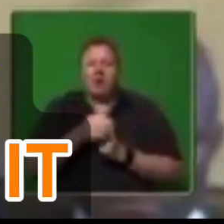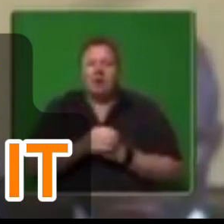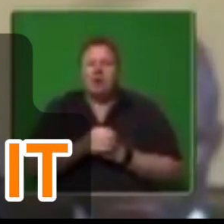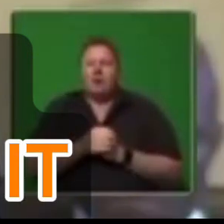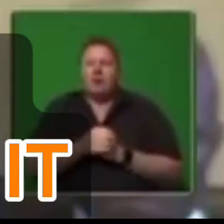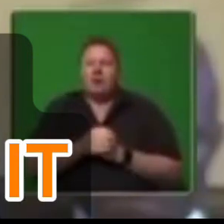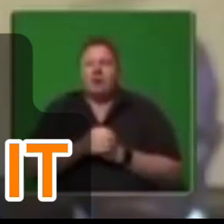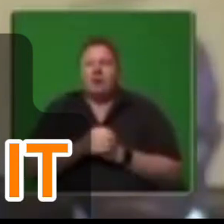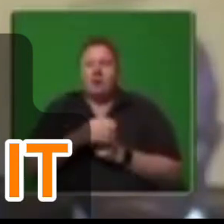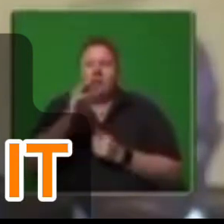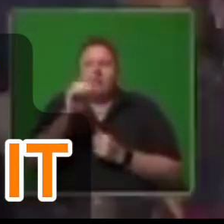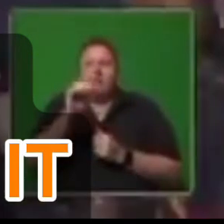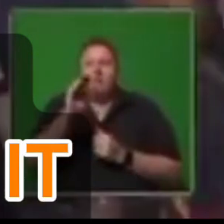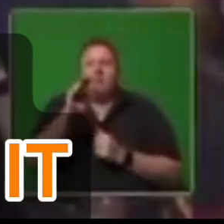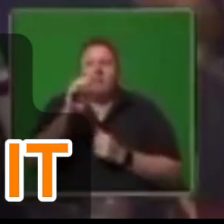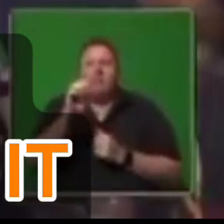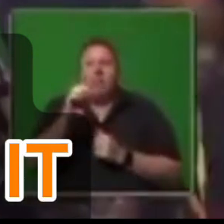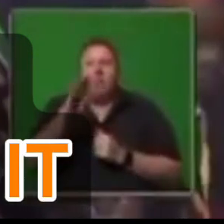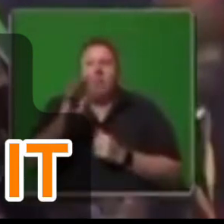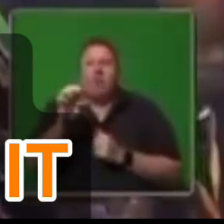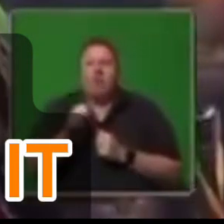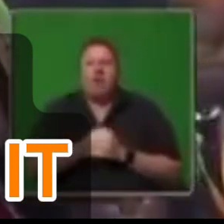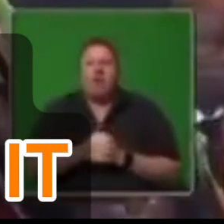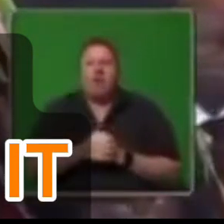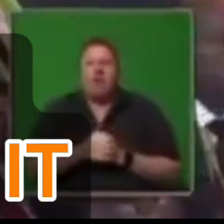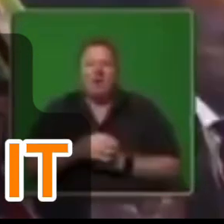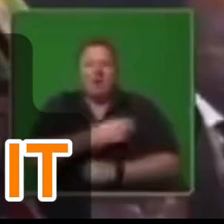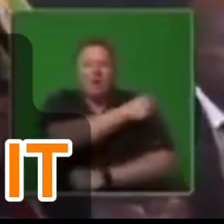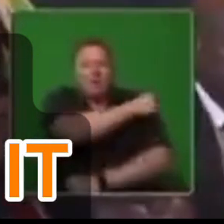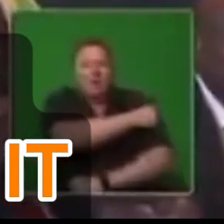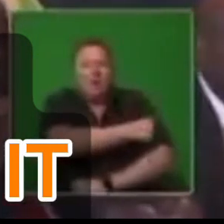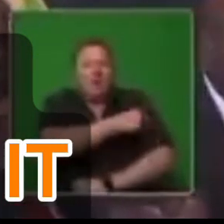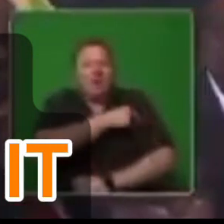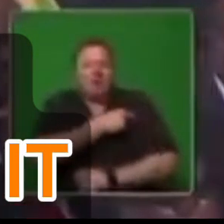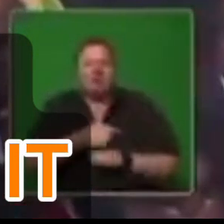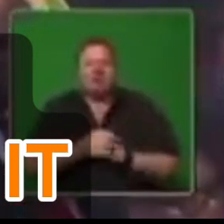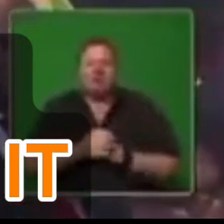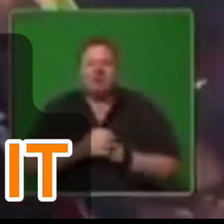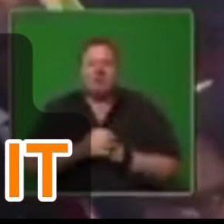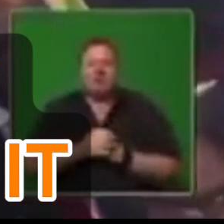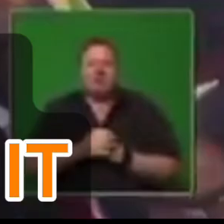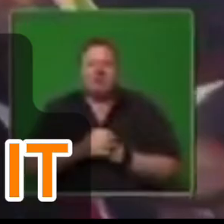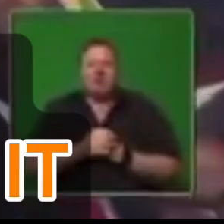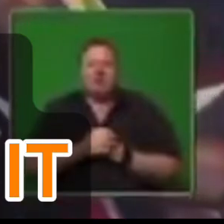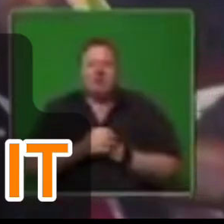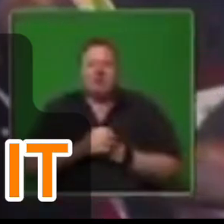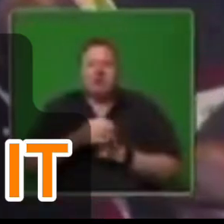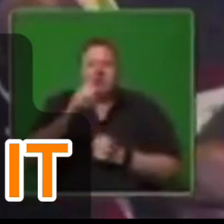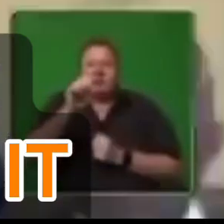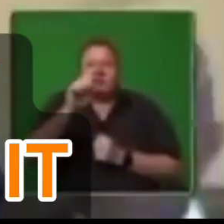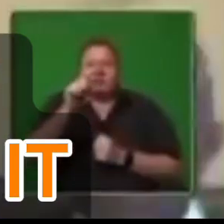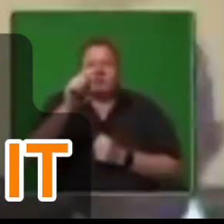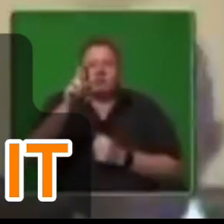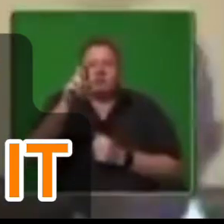Moketi Joseph Mobe, Private Peter Jacobus